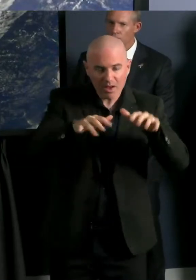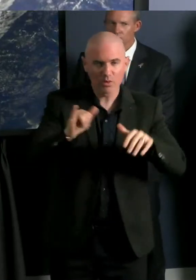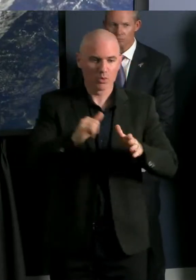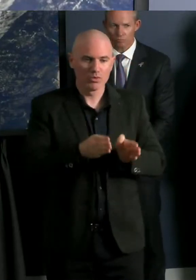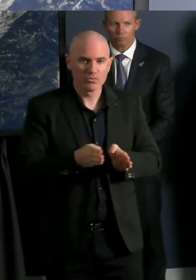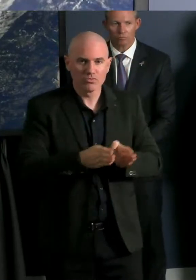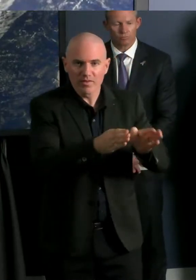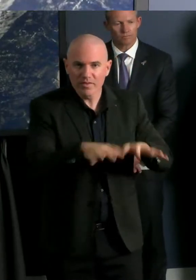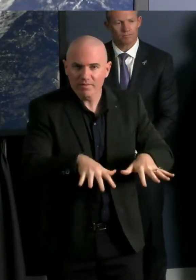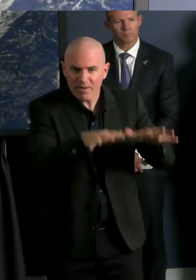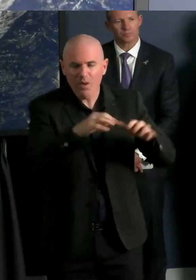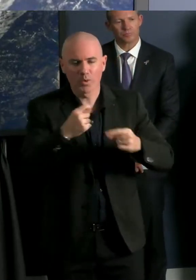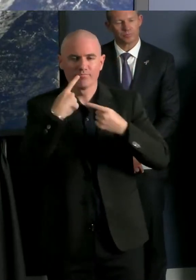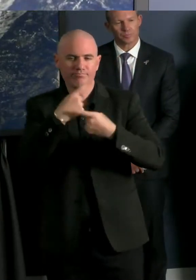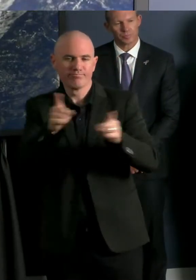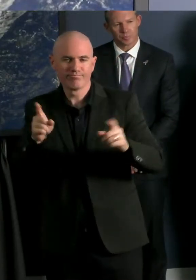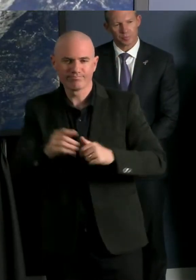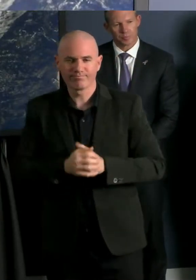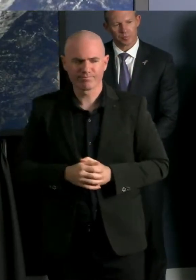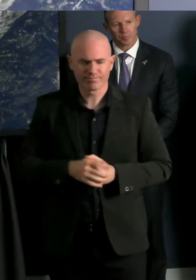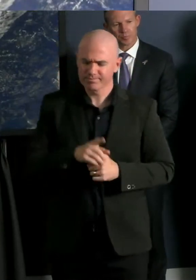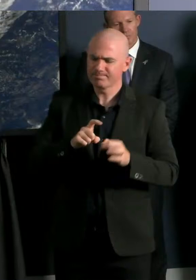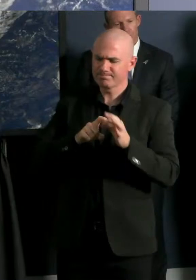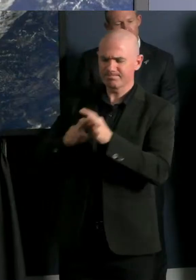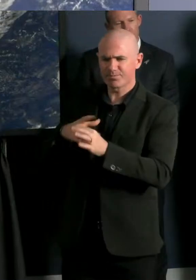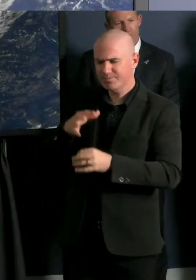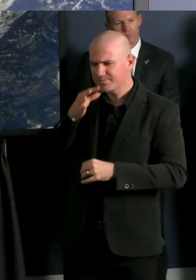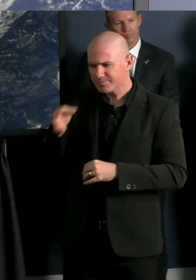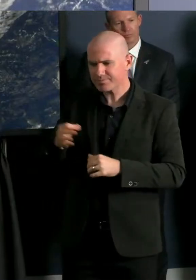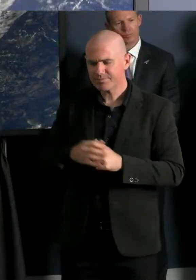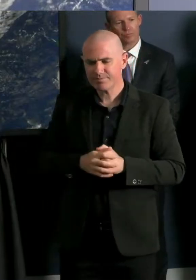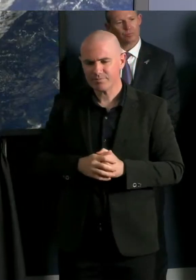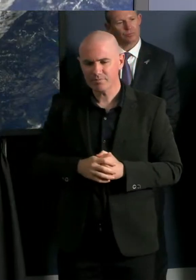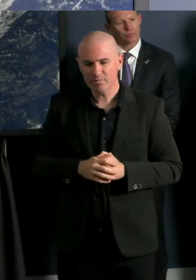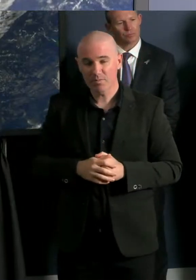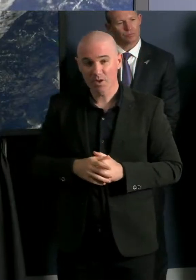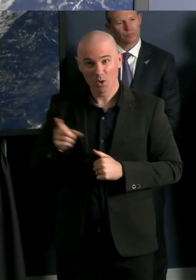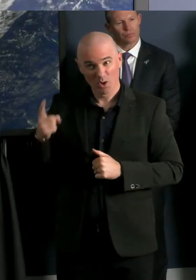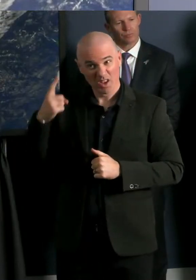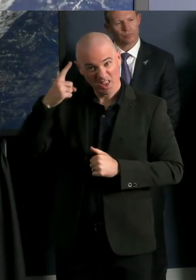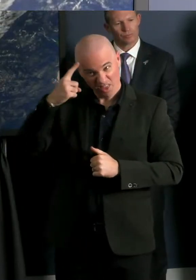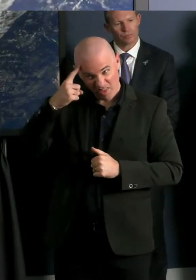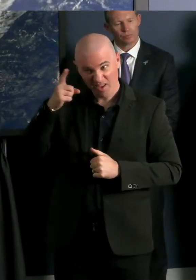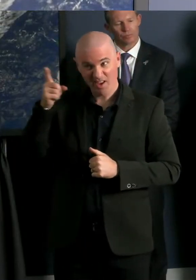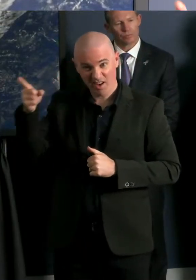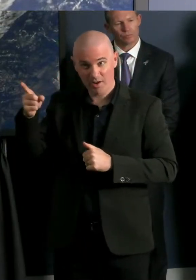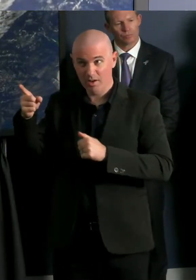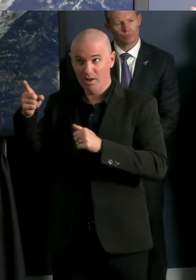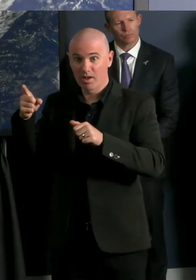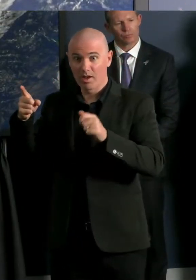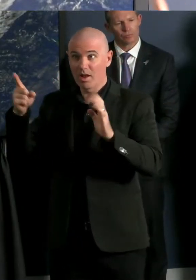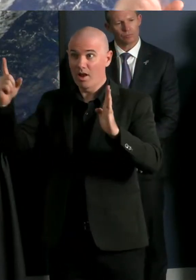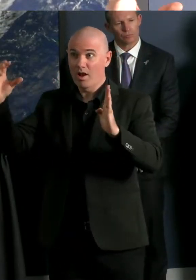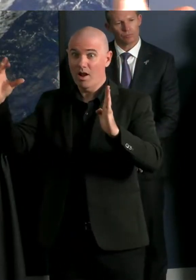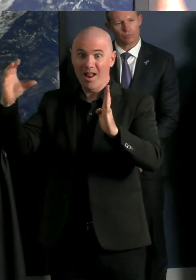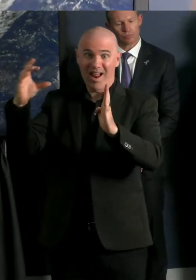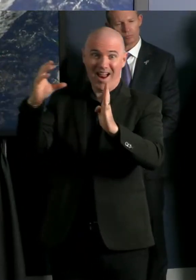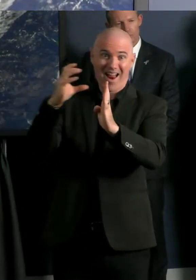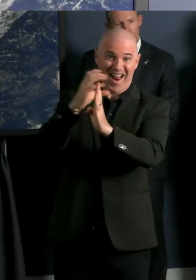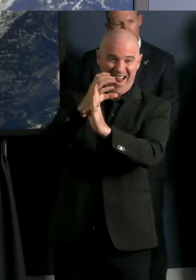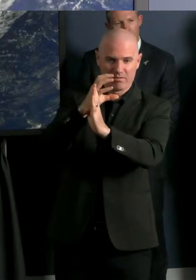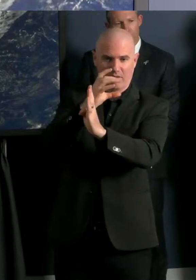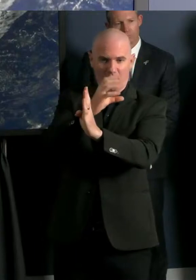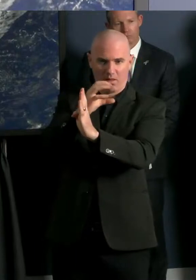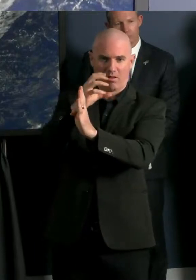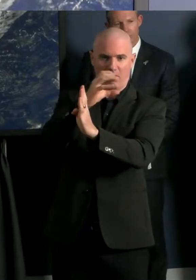flooding risk. And could you just explain if there's a percentage of likelihood that it will hover as it slowly moves across land? I know people are worried about that rain